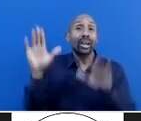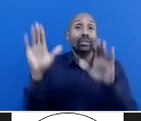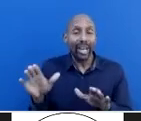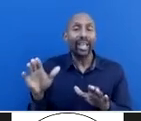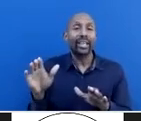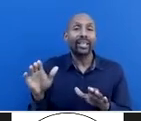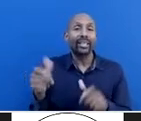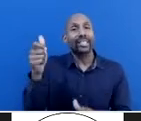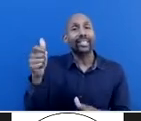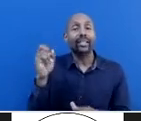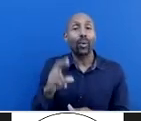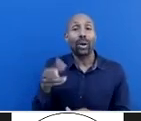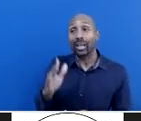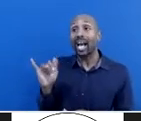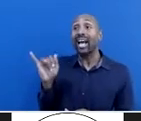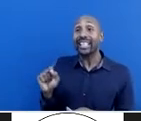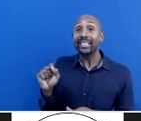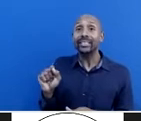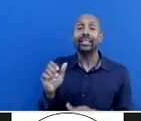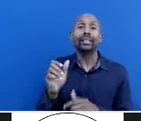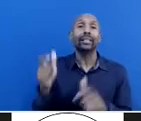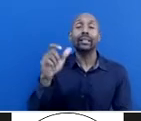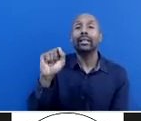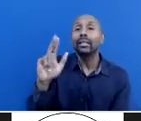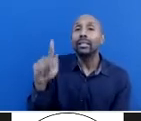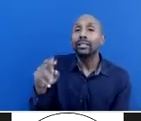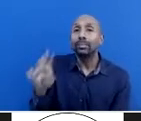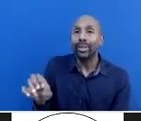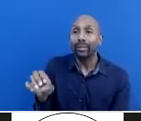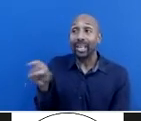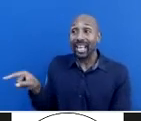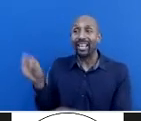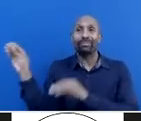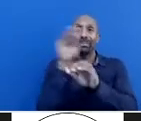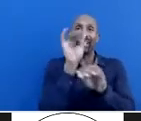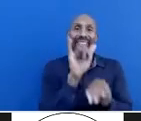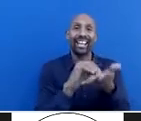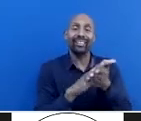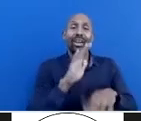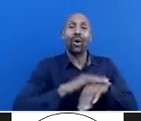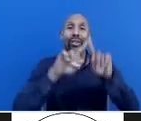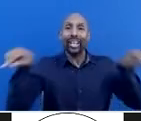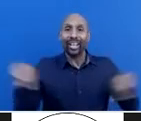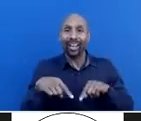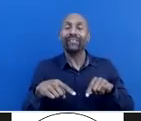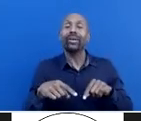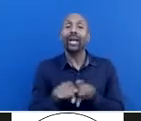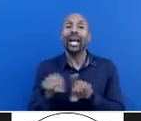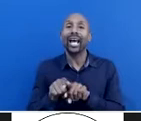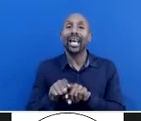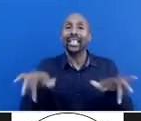as the album's title. He's expressing a well-known but